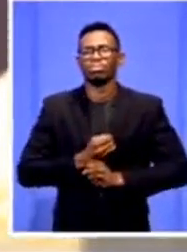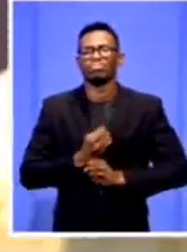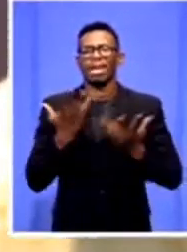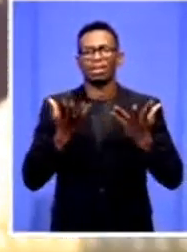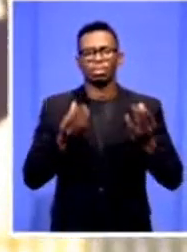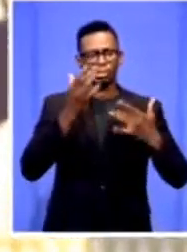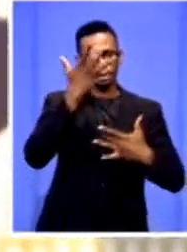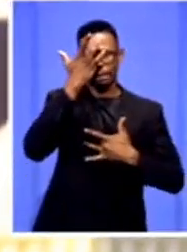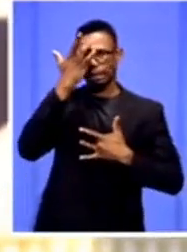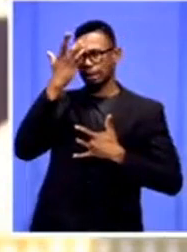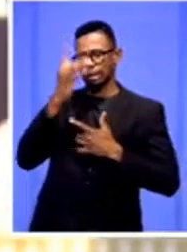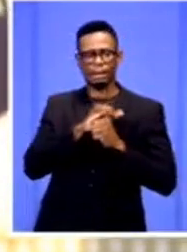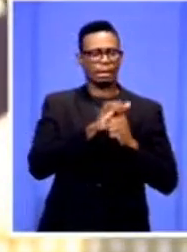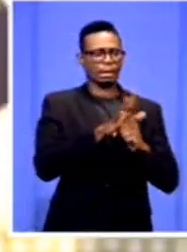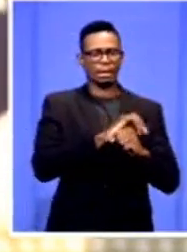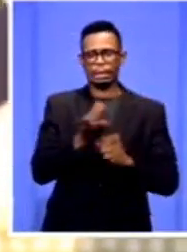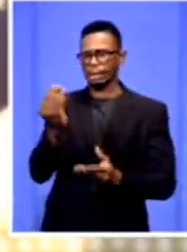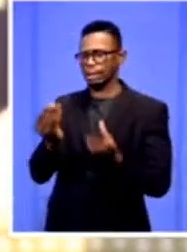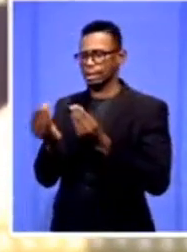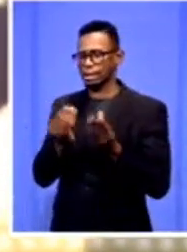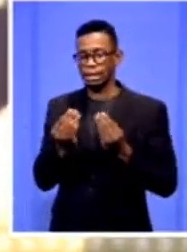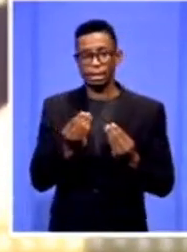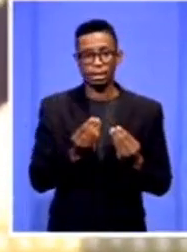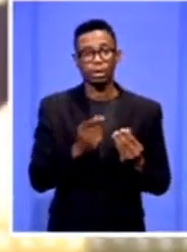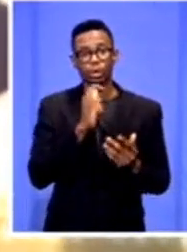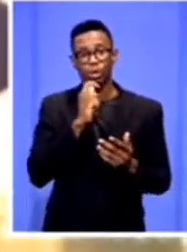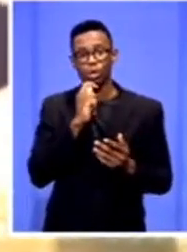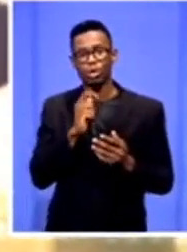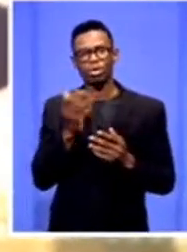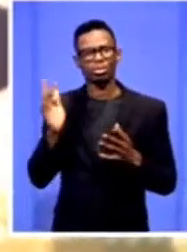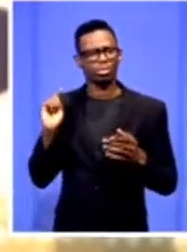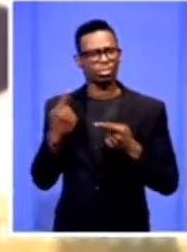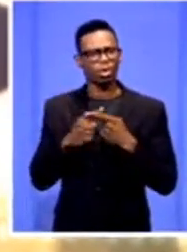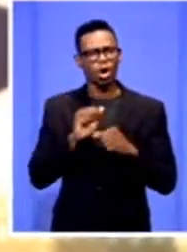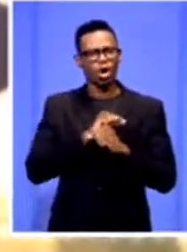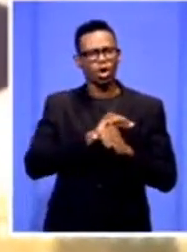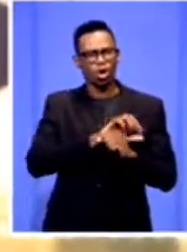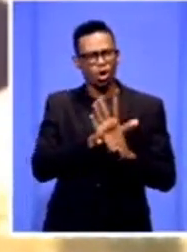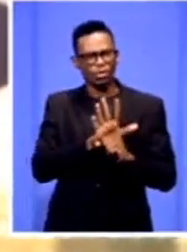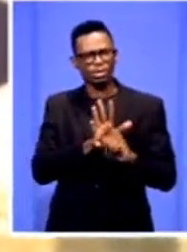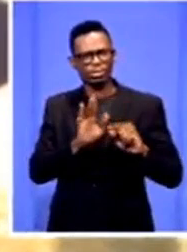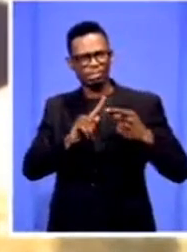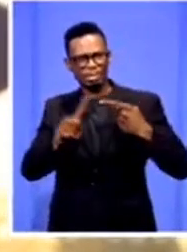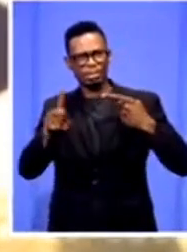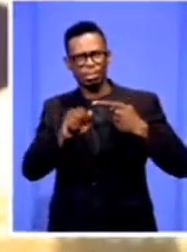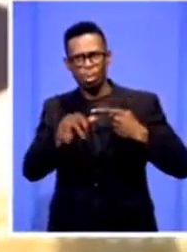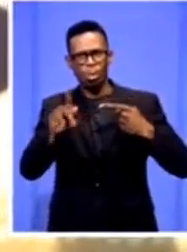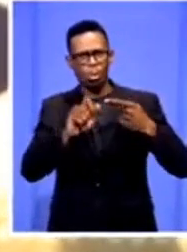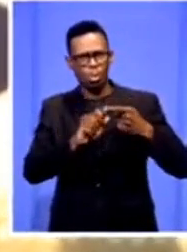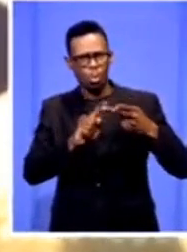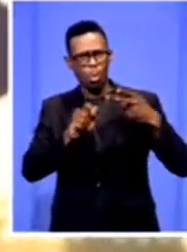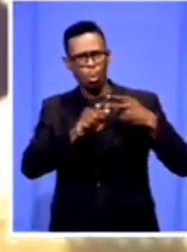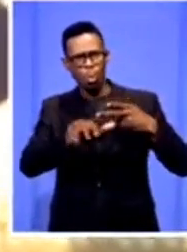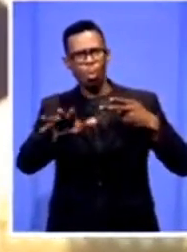Unlike other waves, this strain was less harmful. No major impact on the healthcare